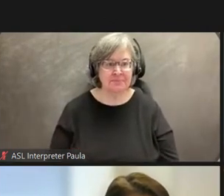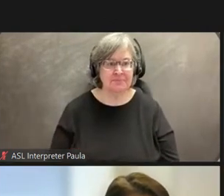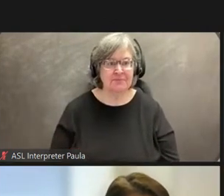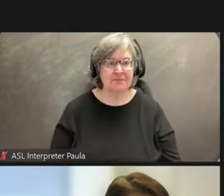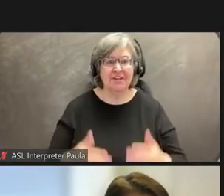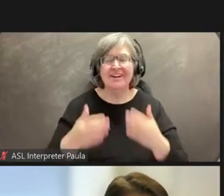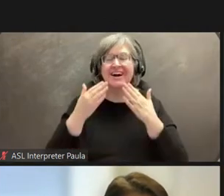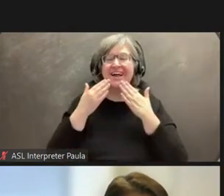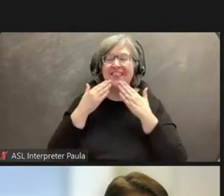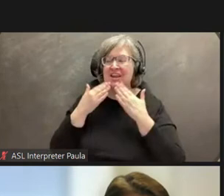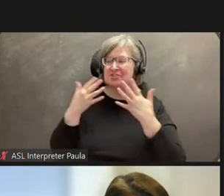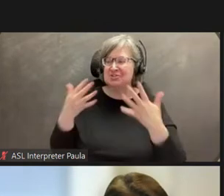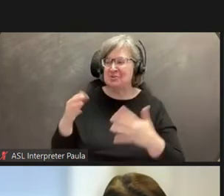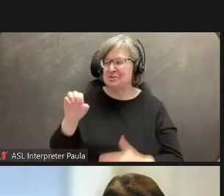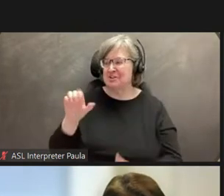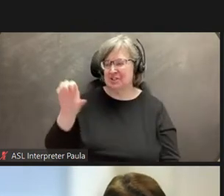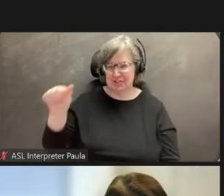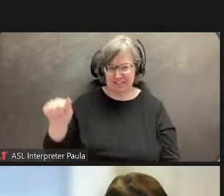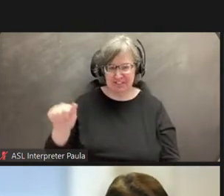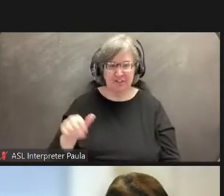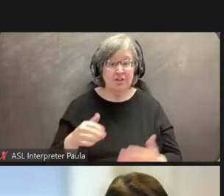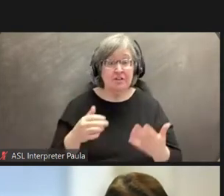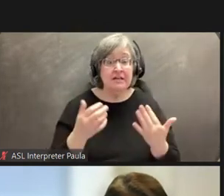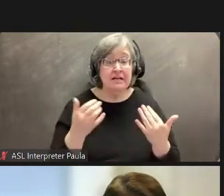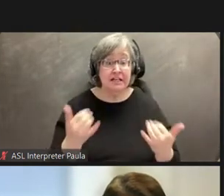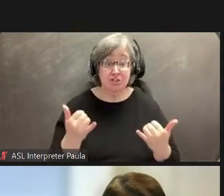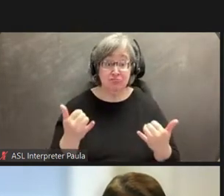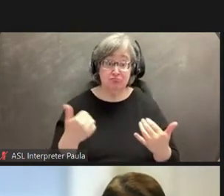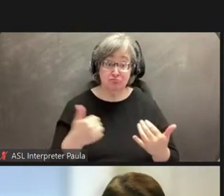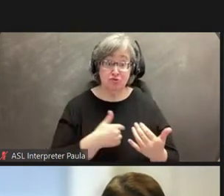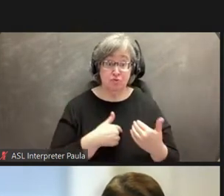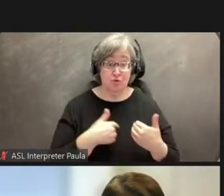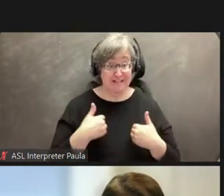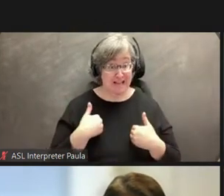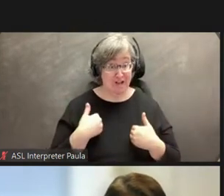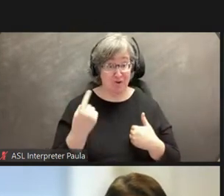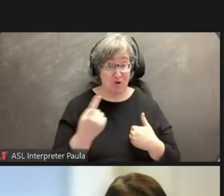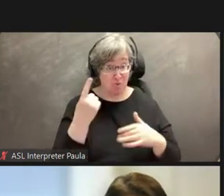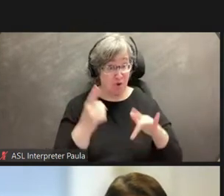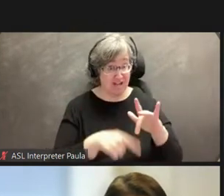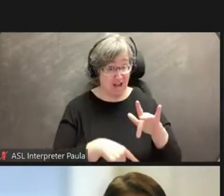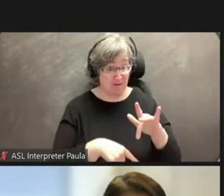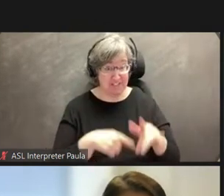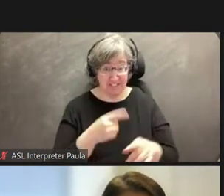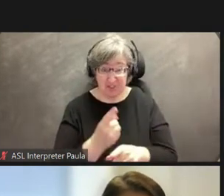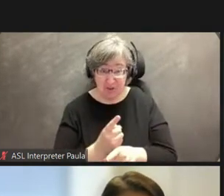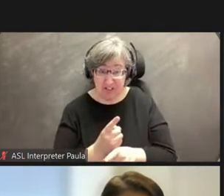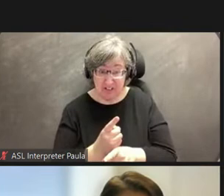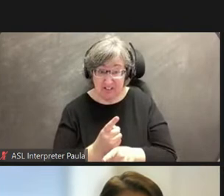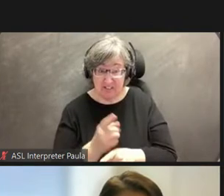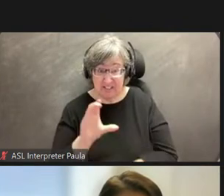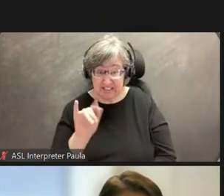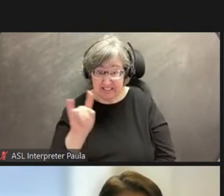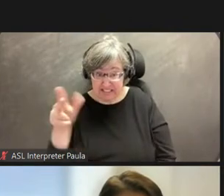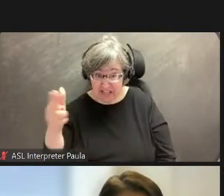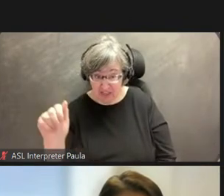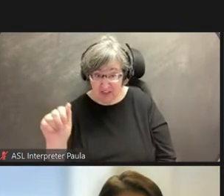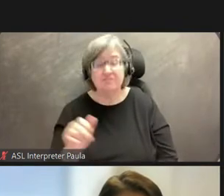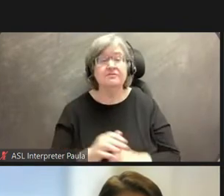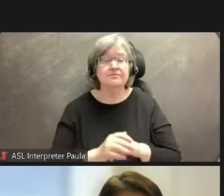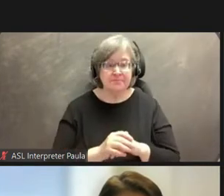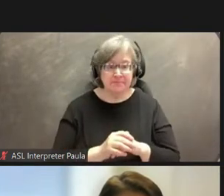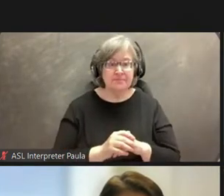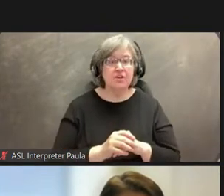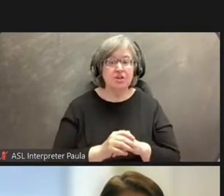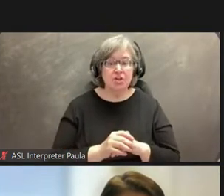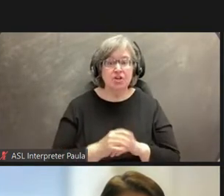Thank you so much, Elsa. And so it looks like we had only one absence. Is that correct? That was Cynthia. And